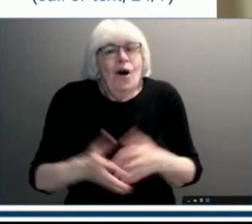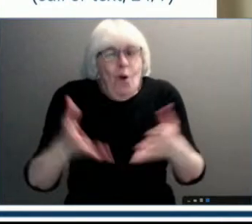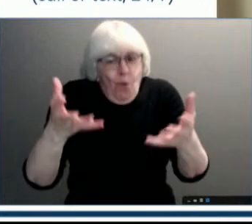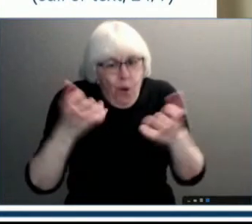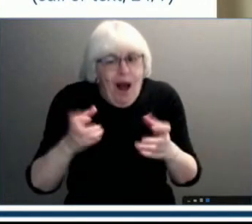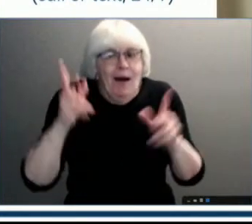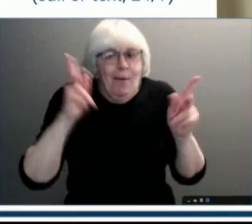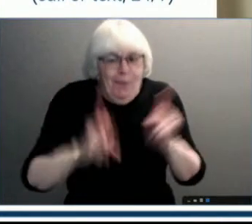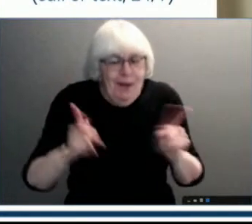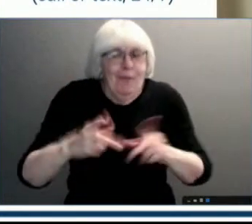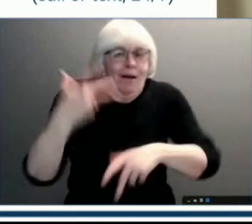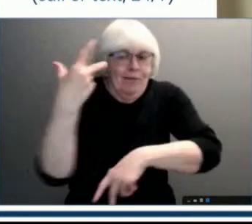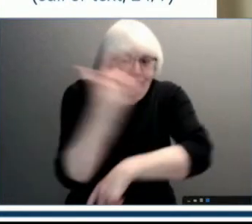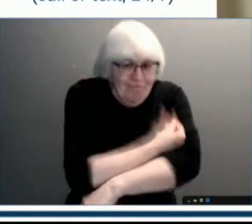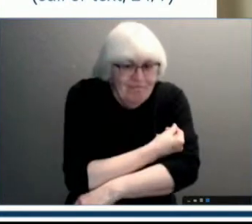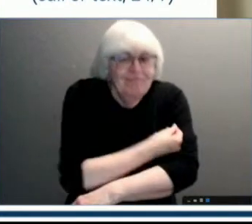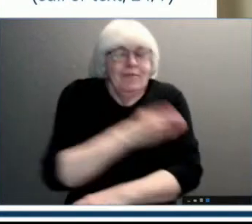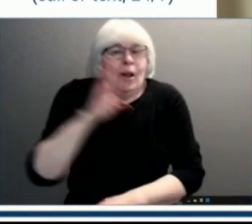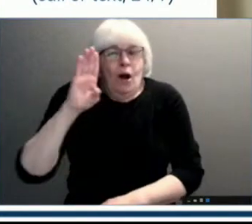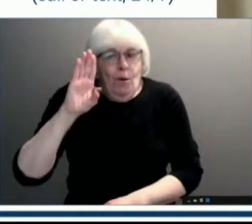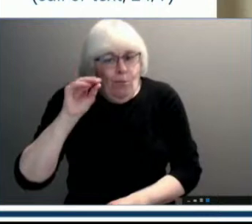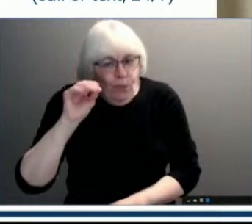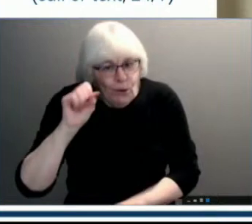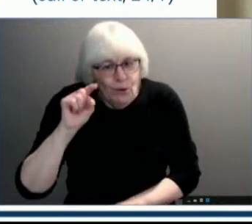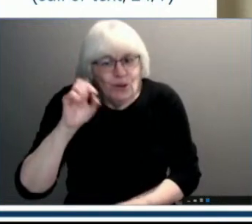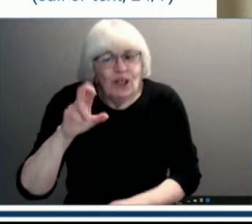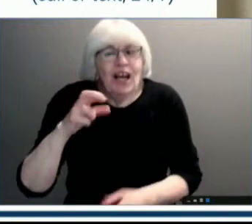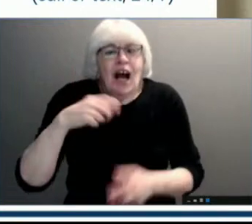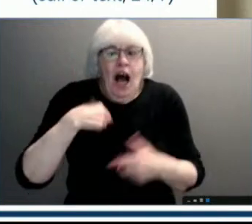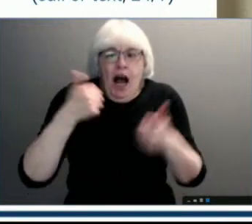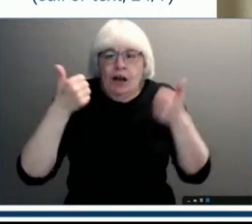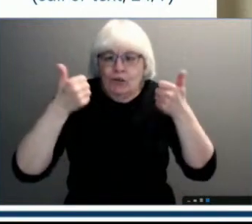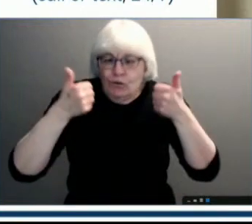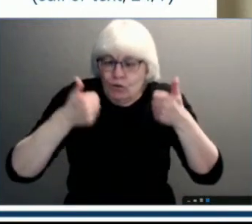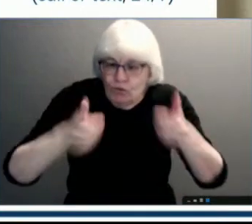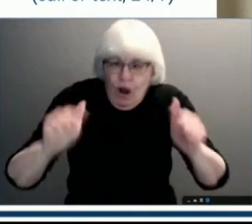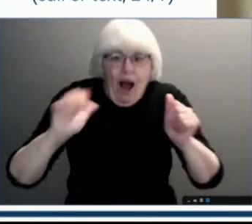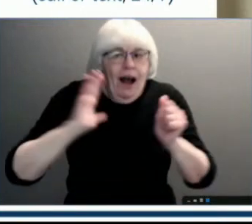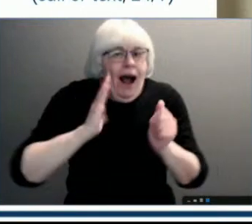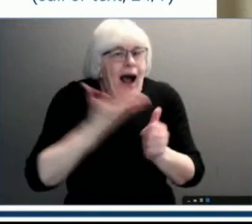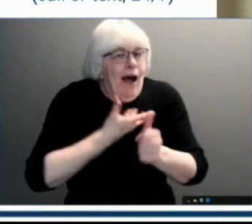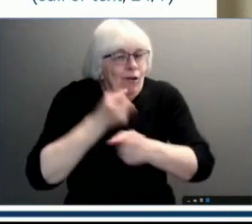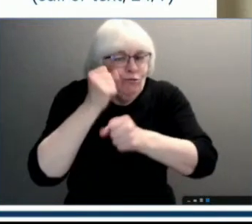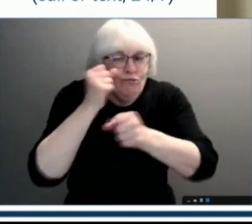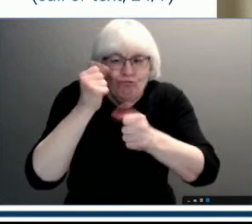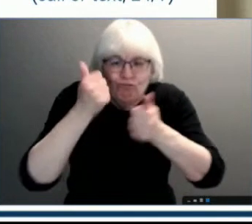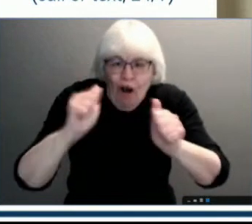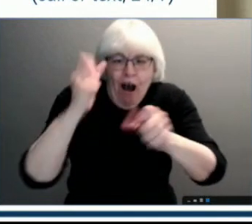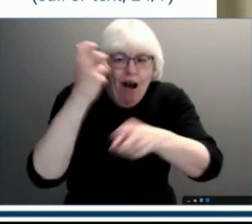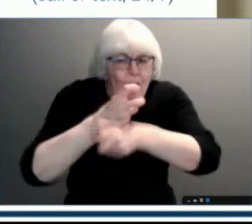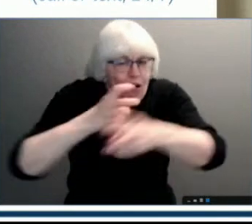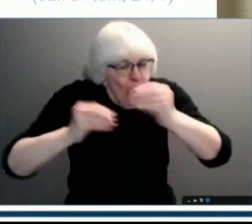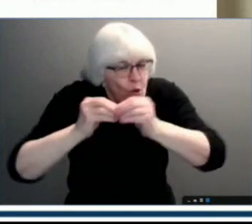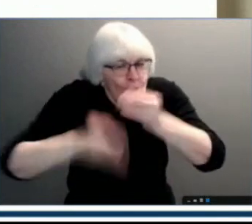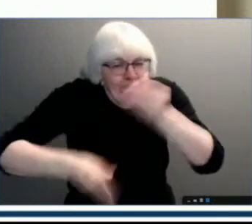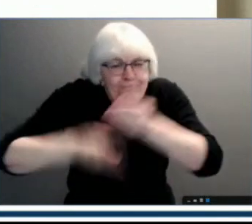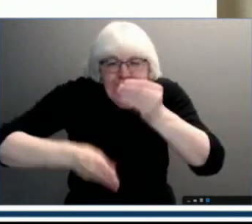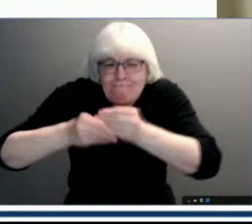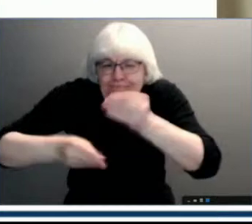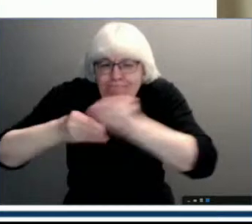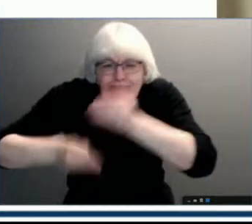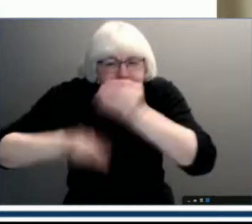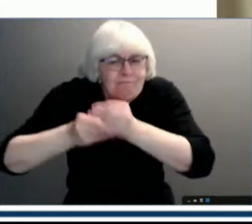very hard to get those booster appointments opened up. And I'm very impressed and proud of the work that's happened over just the last couple of weeks to open up